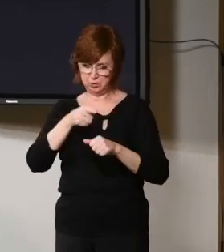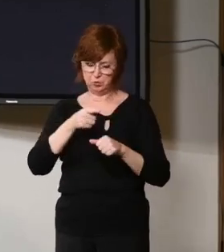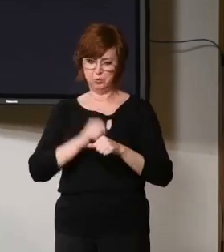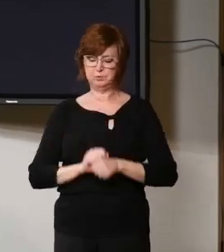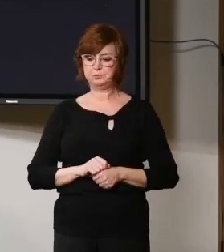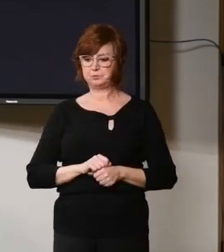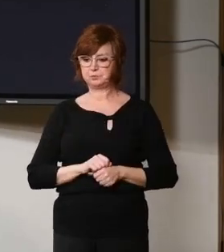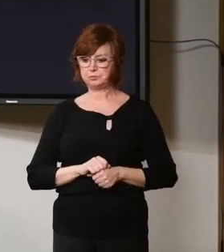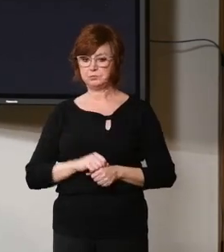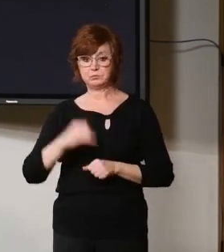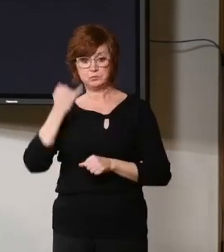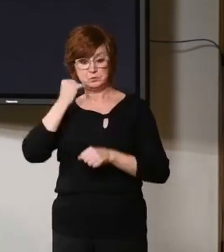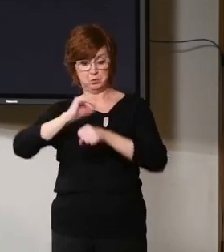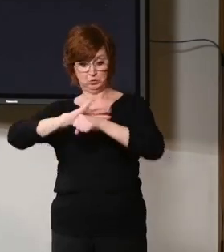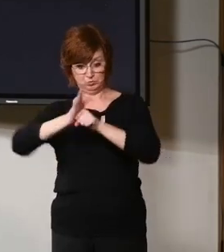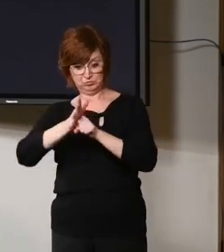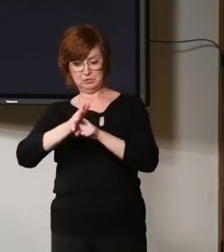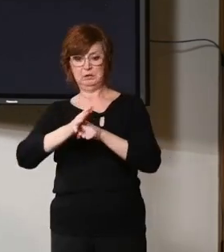they will either be